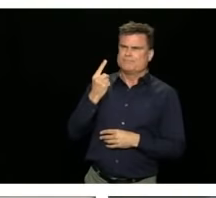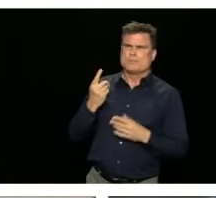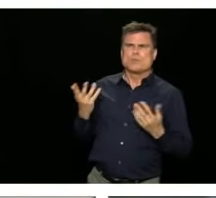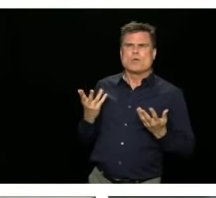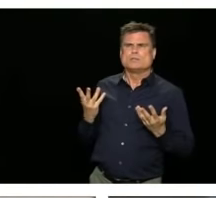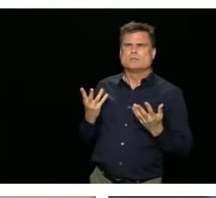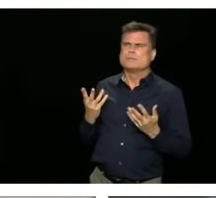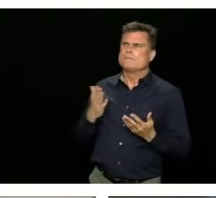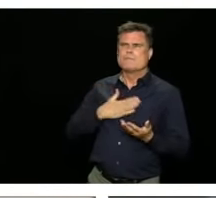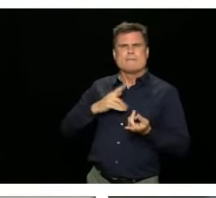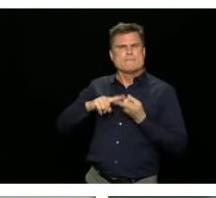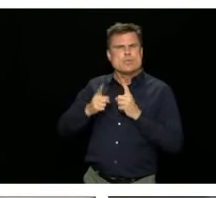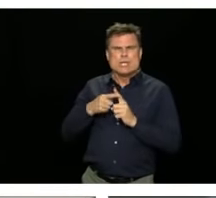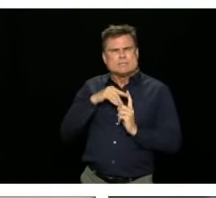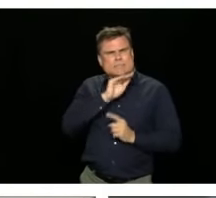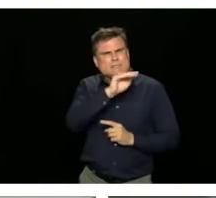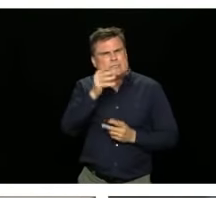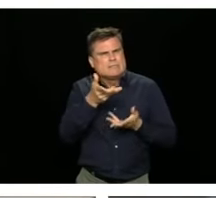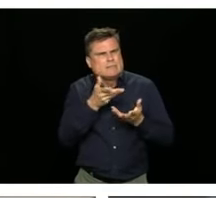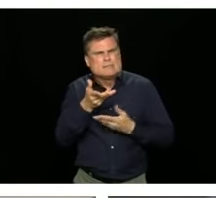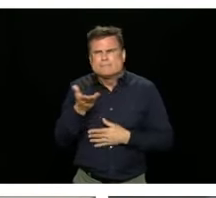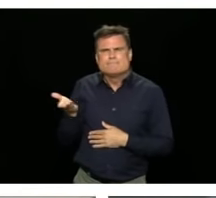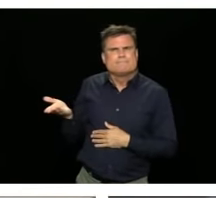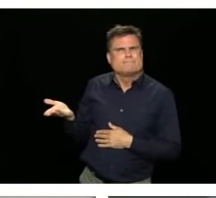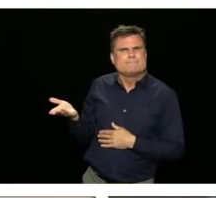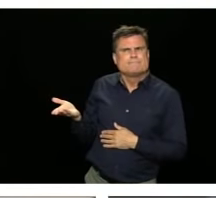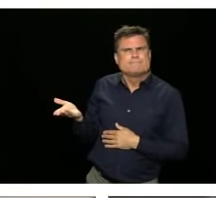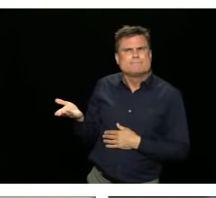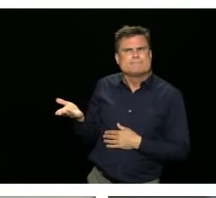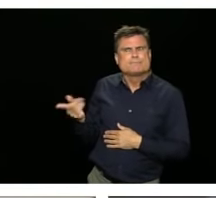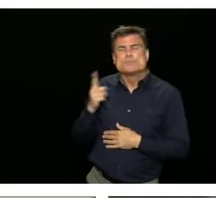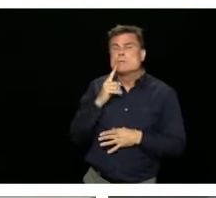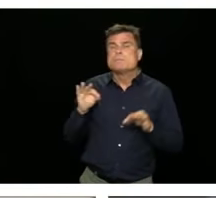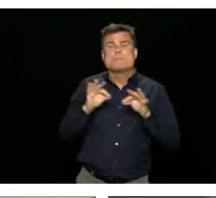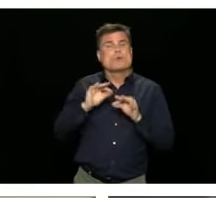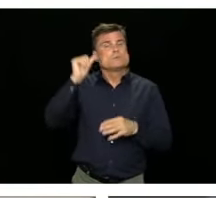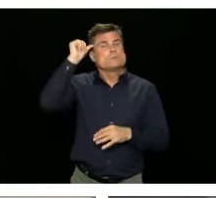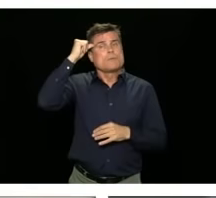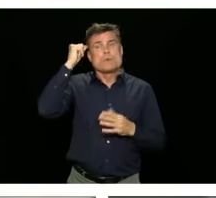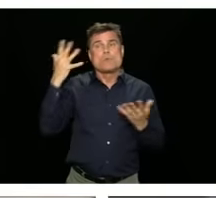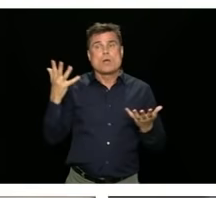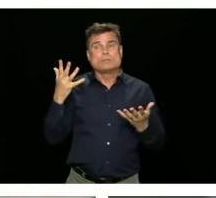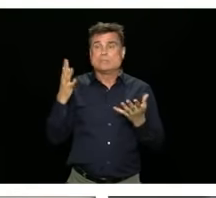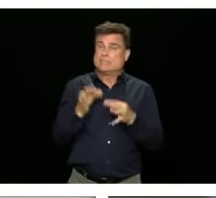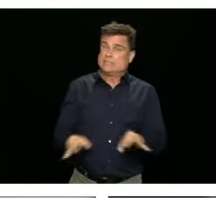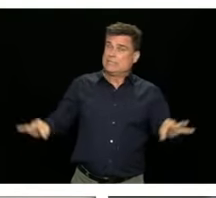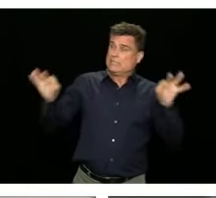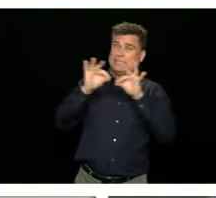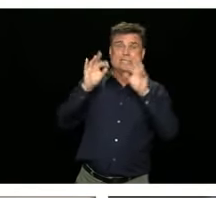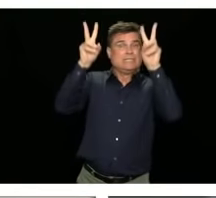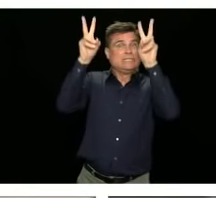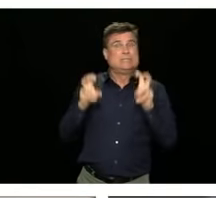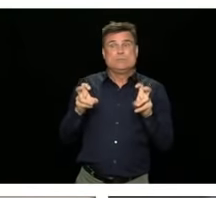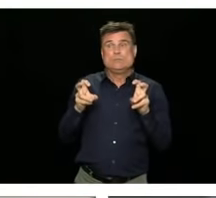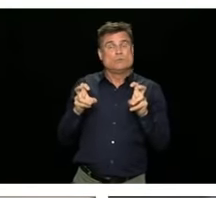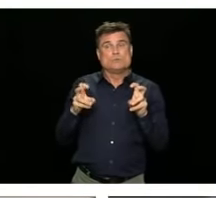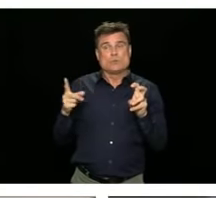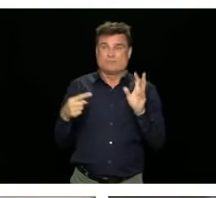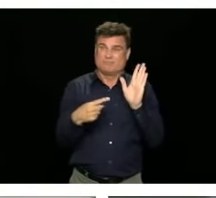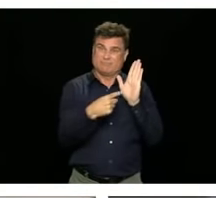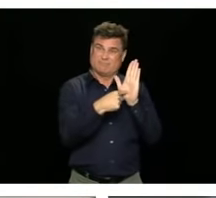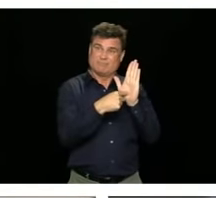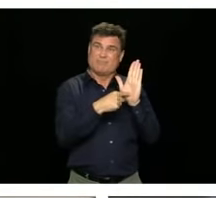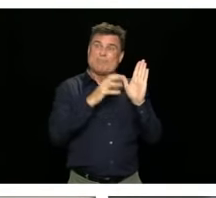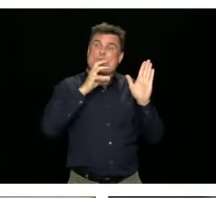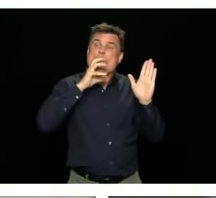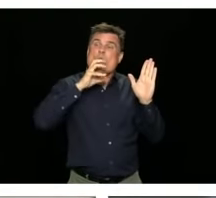Indian Act. You know, we talk about systemic racism, we talk about racism within our system. You know, that is